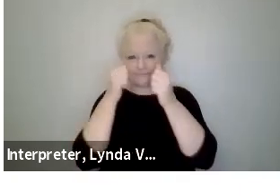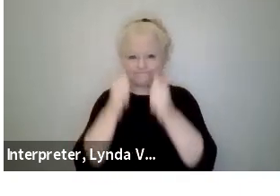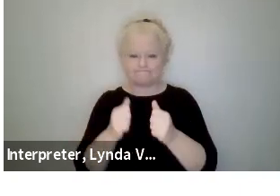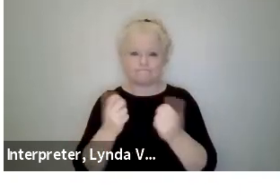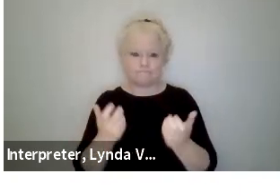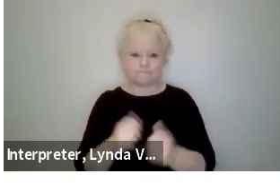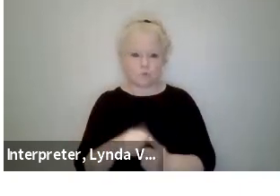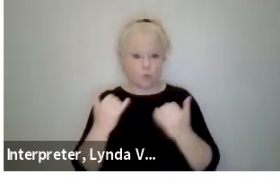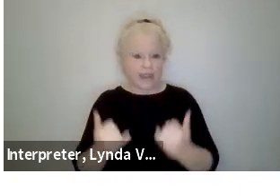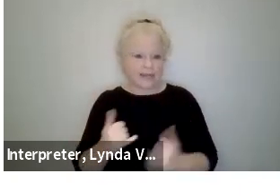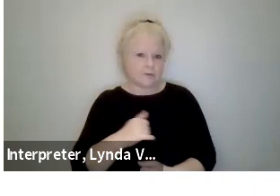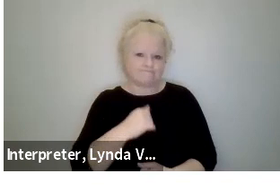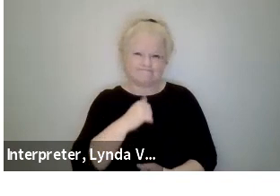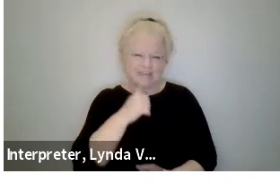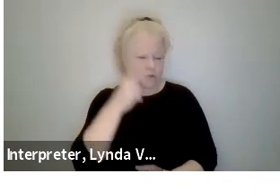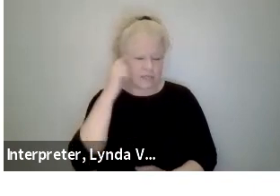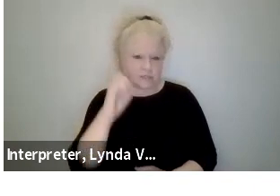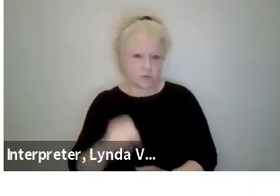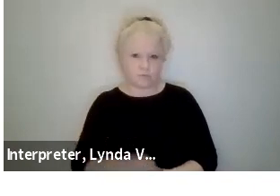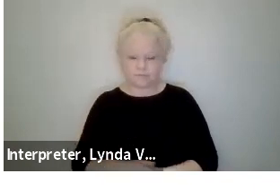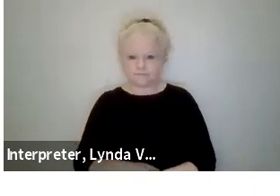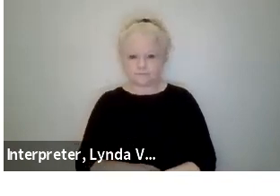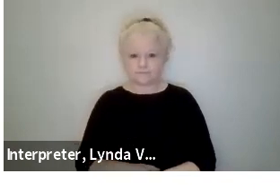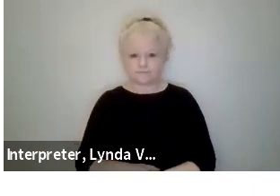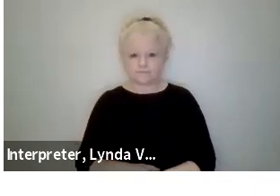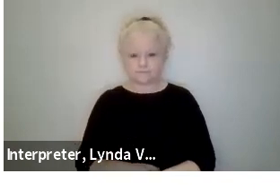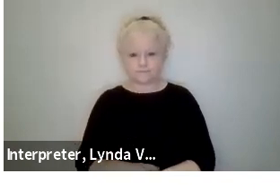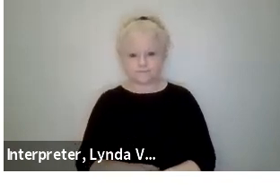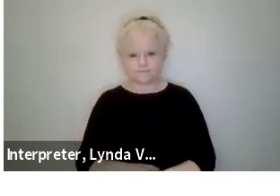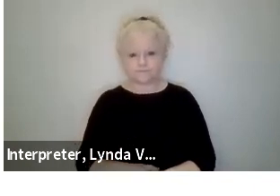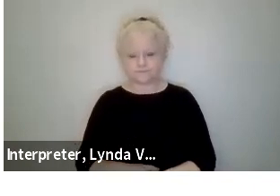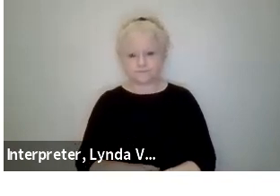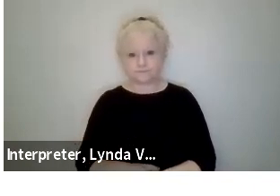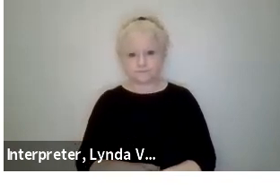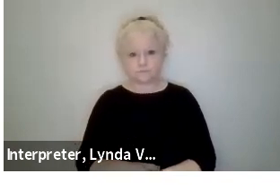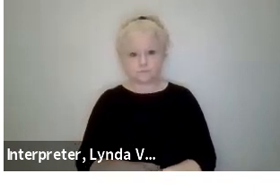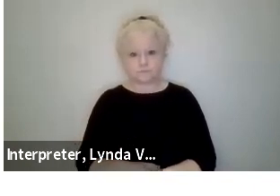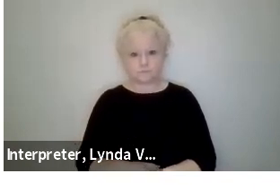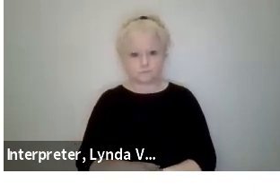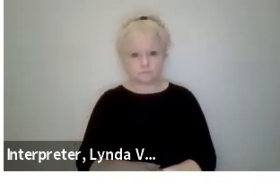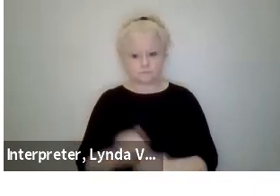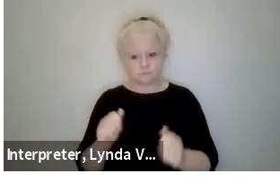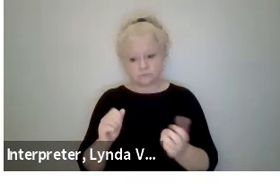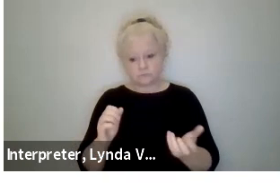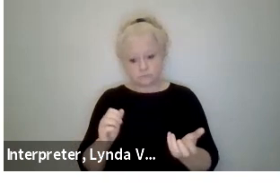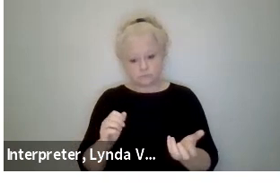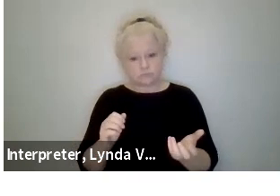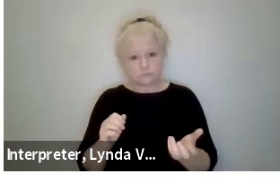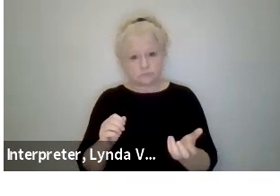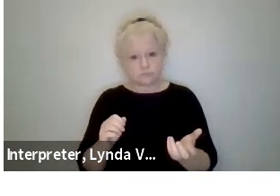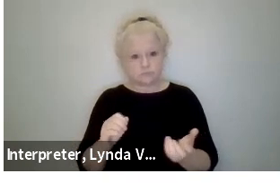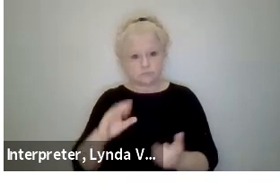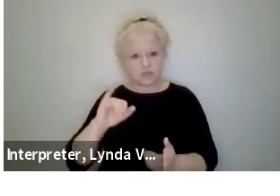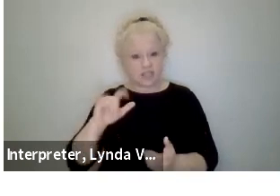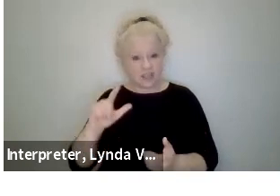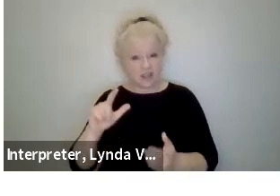that question. Great, thank you, April. Also important point is, with CILs being, run by